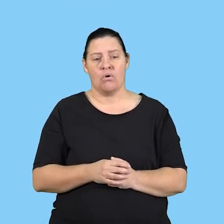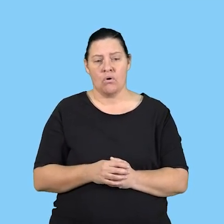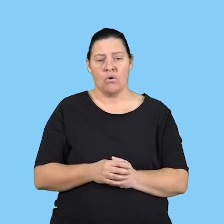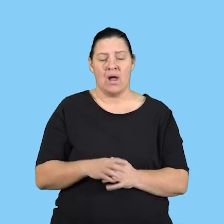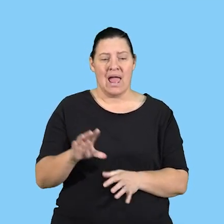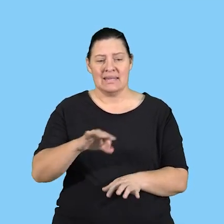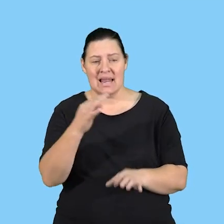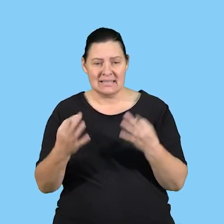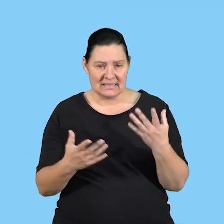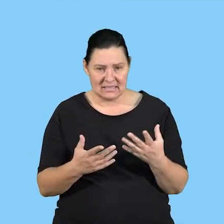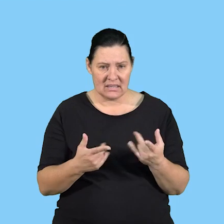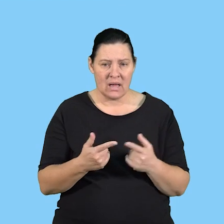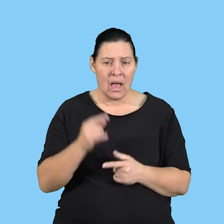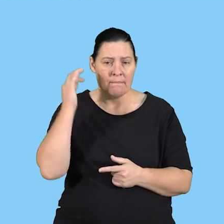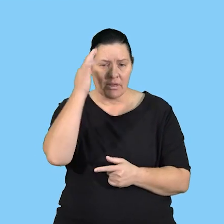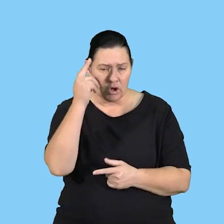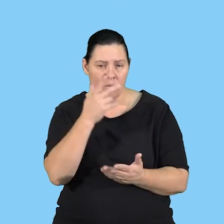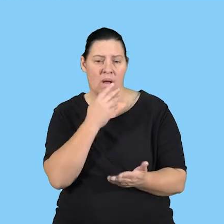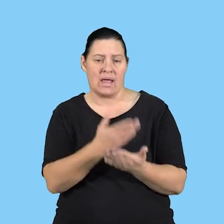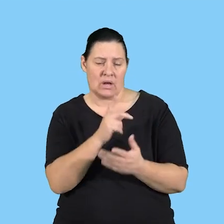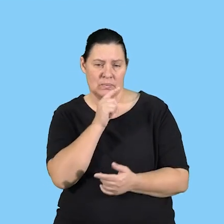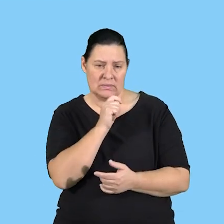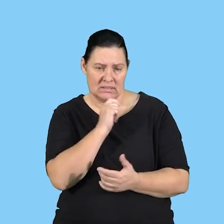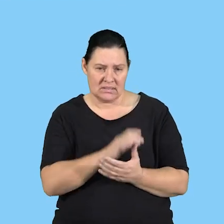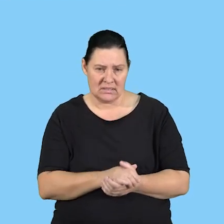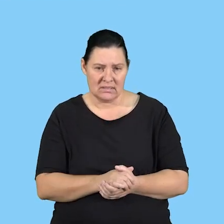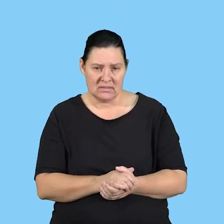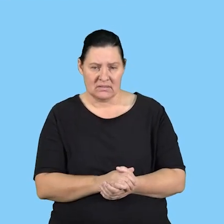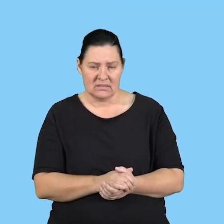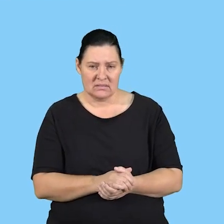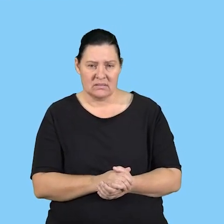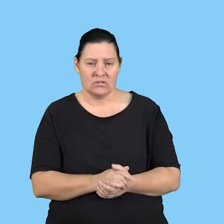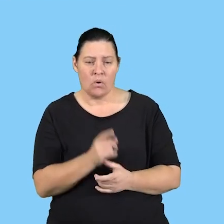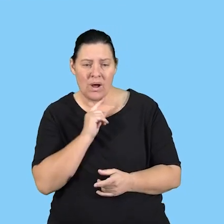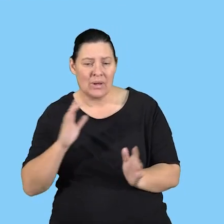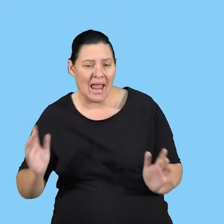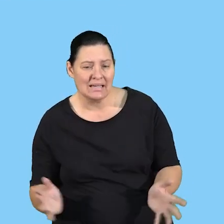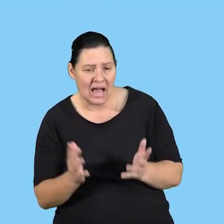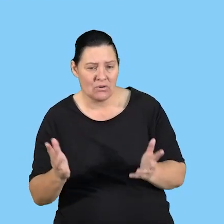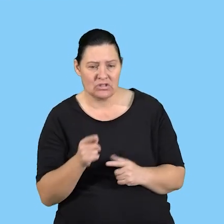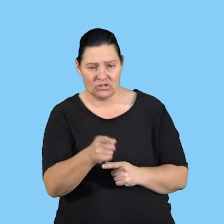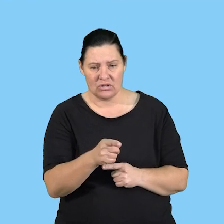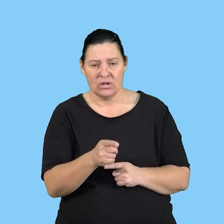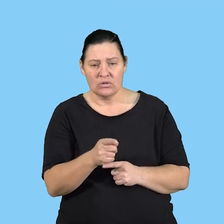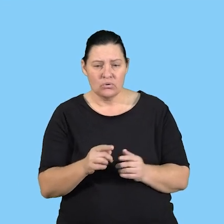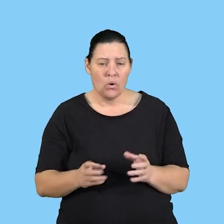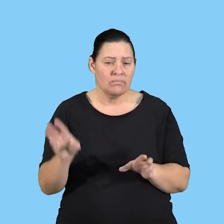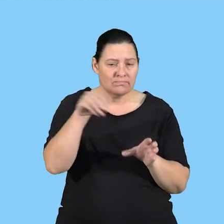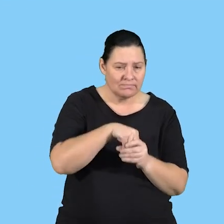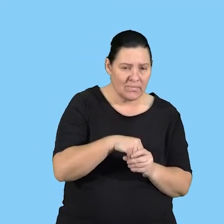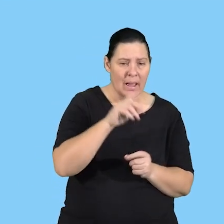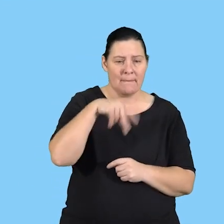error analysis methodology that you can use. So this is what I want to encourage teachers to join up with the